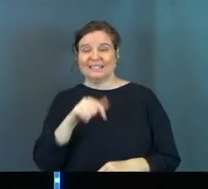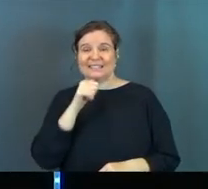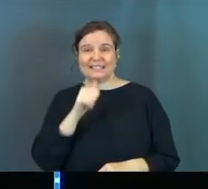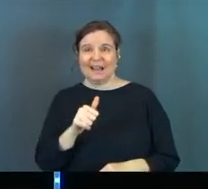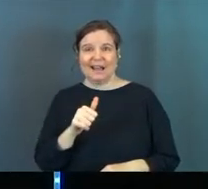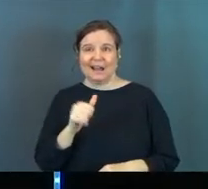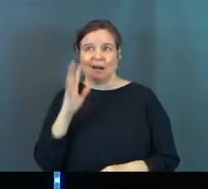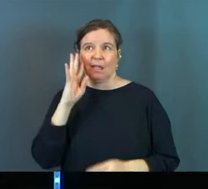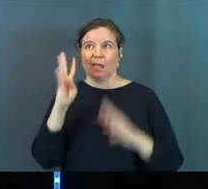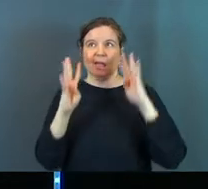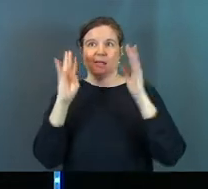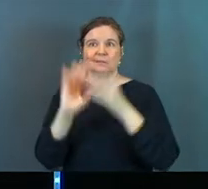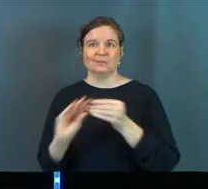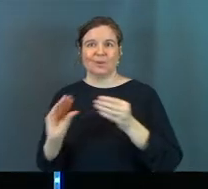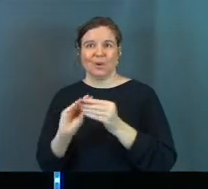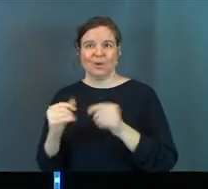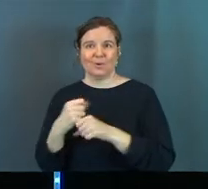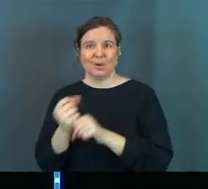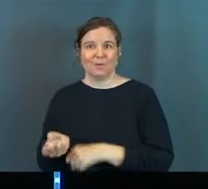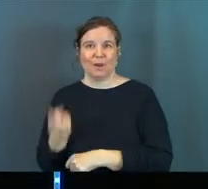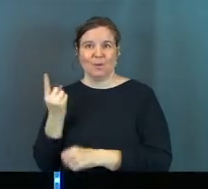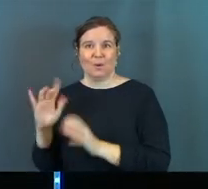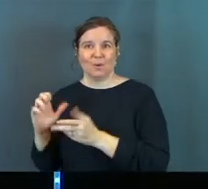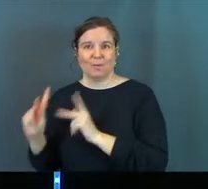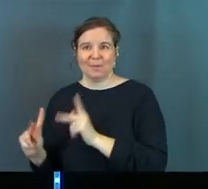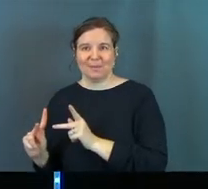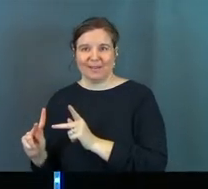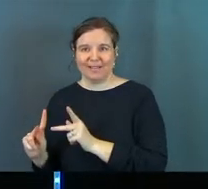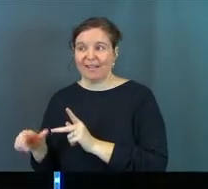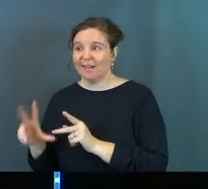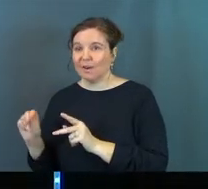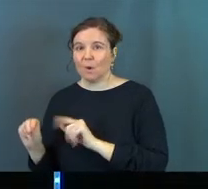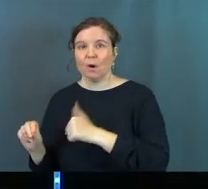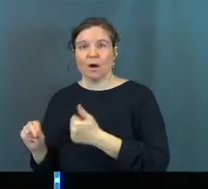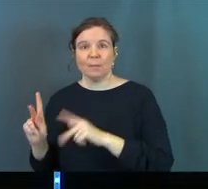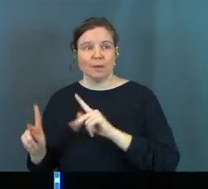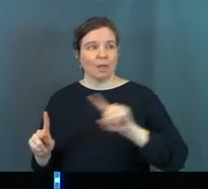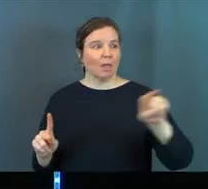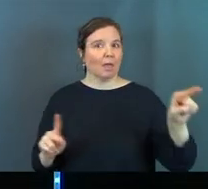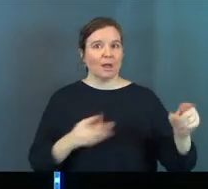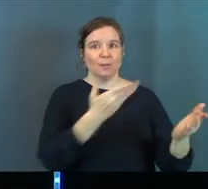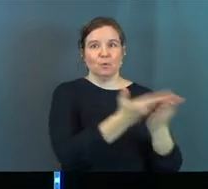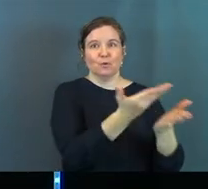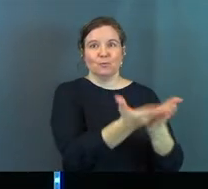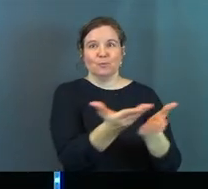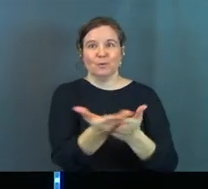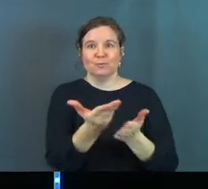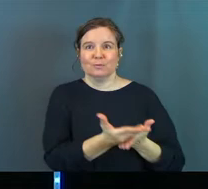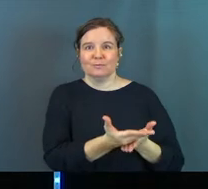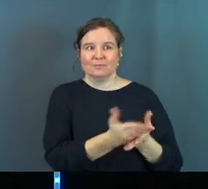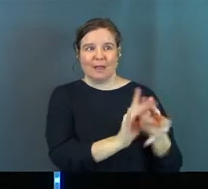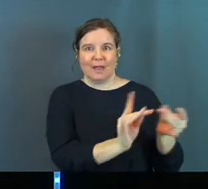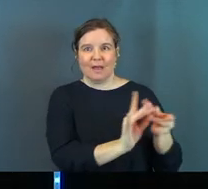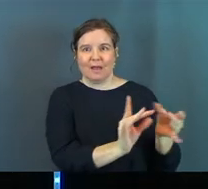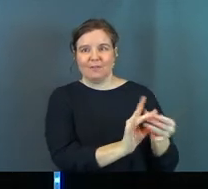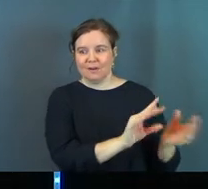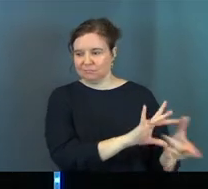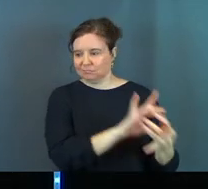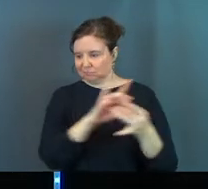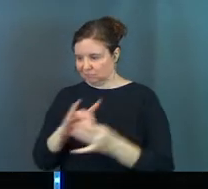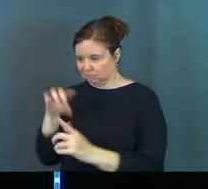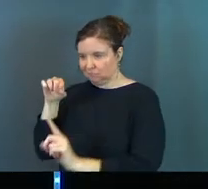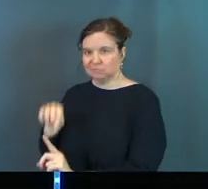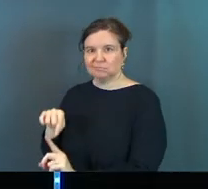not a set of myths created by one group of people, but the entire ancient world brings evidence to the